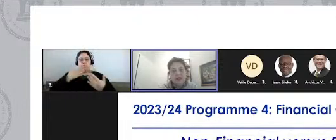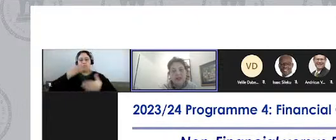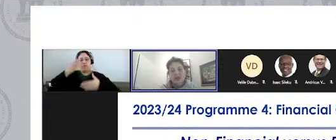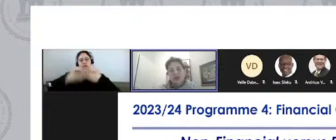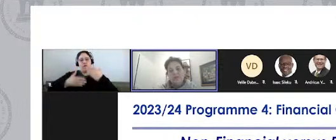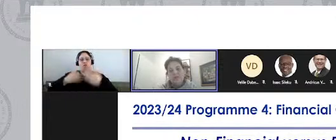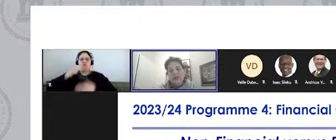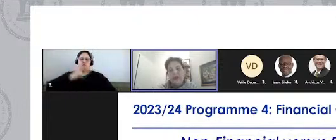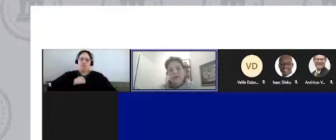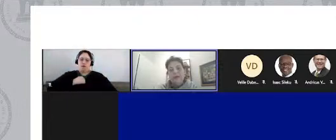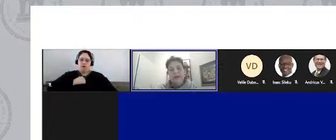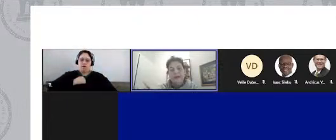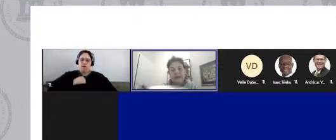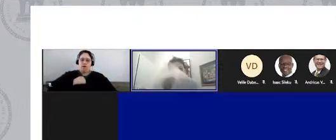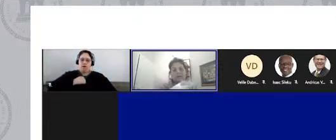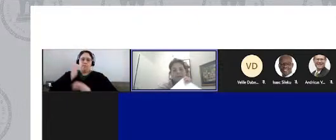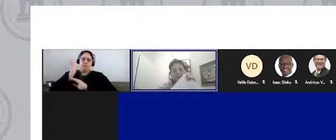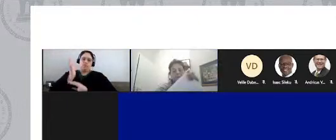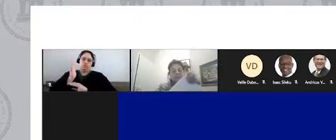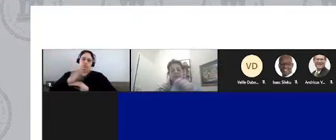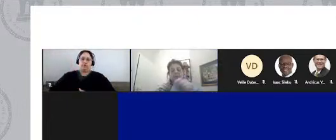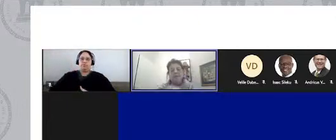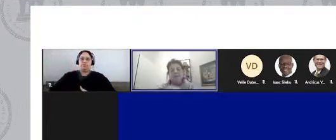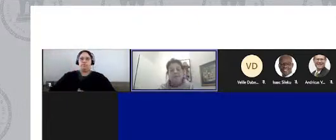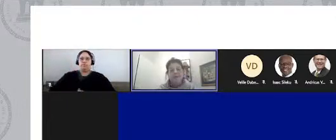the end of the presentation.